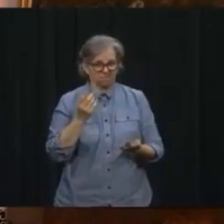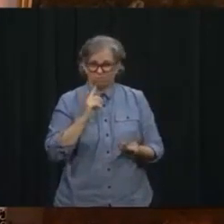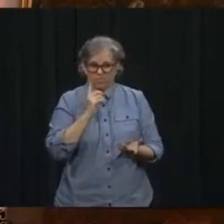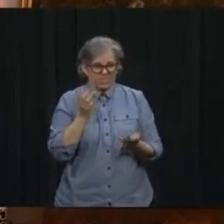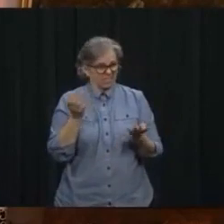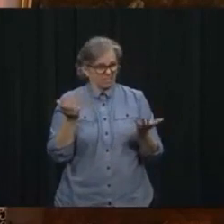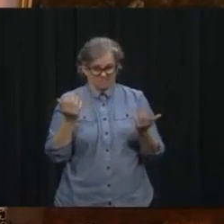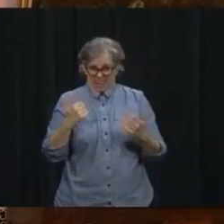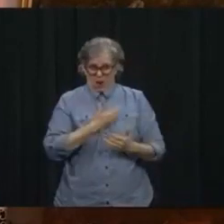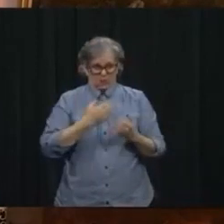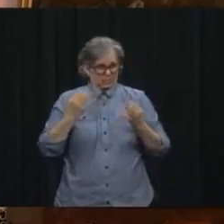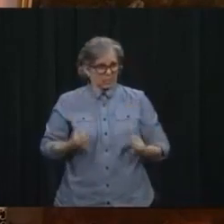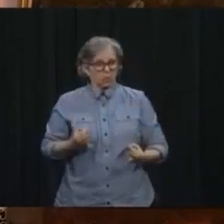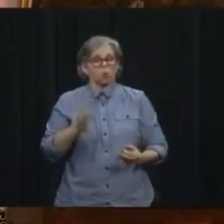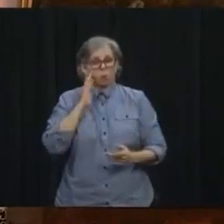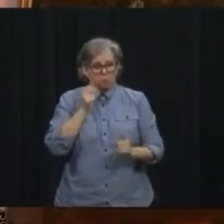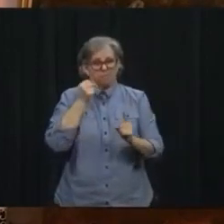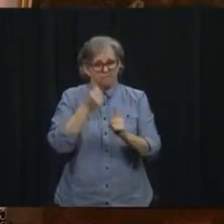What we do now,